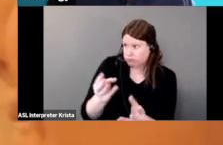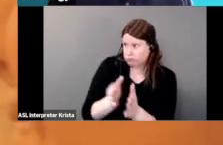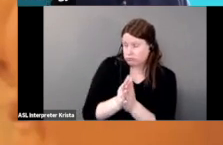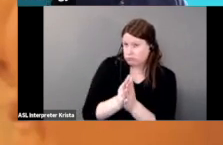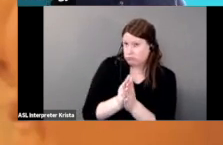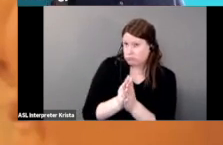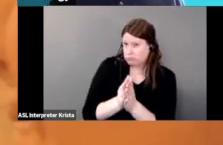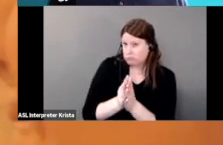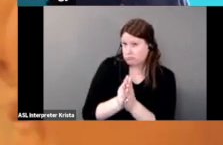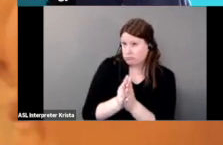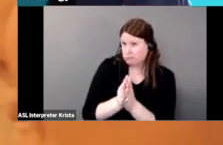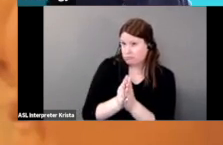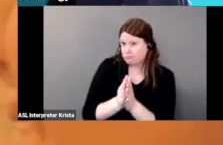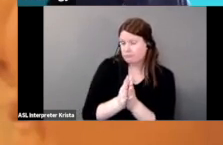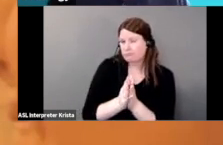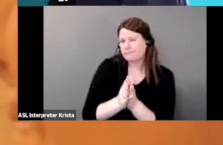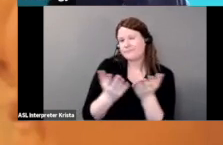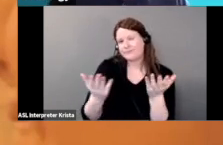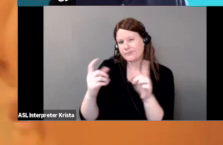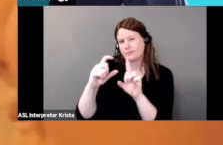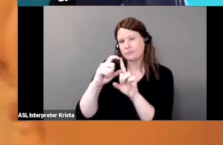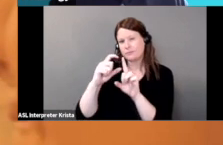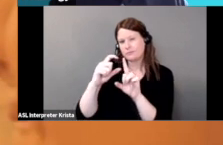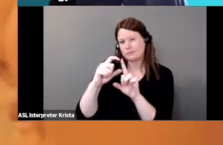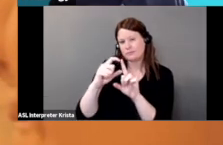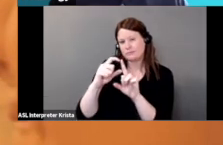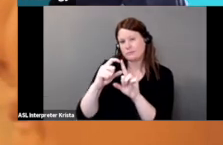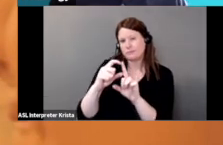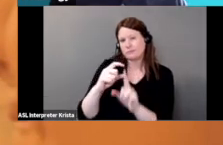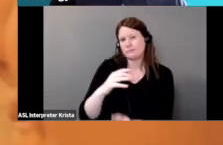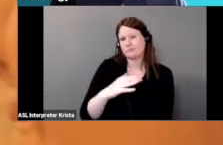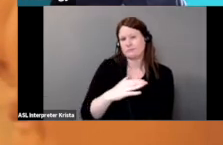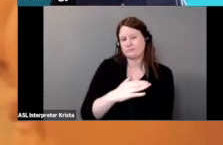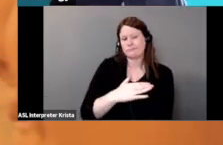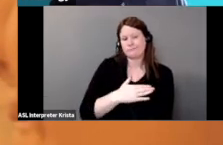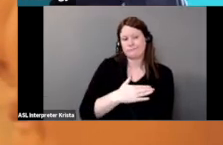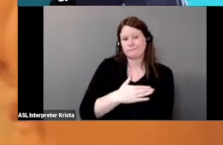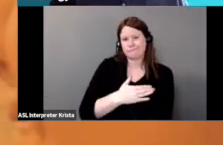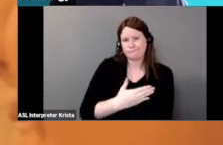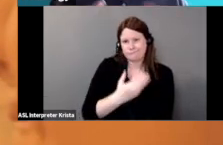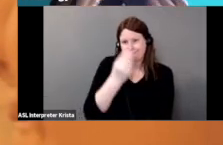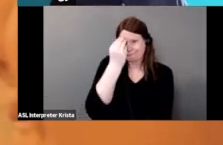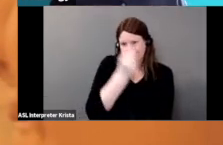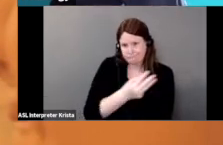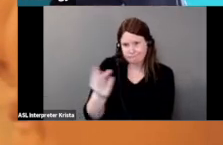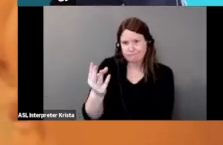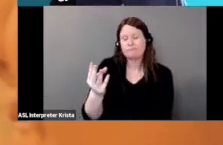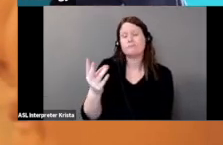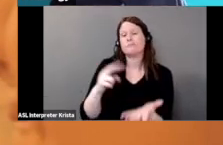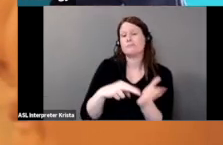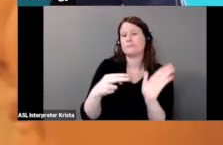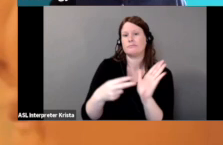we use the word, so terminology, we use the word disclosure to talk about making something